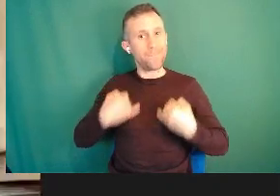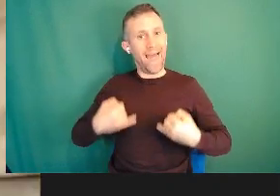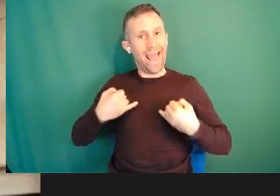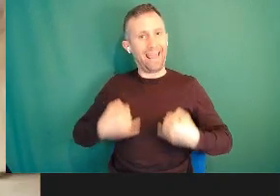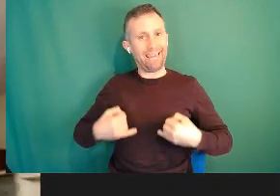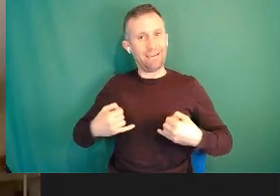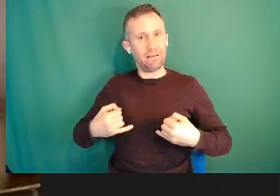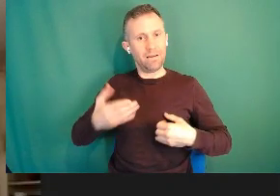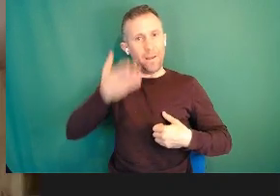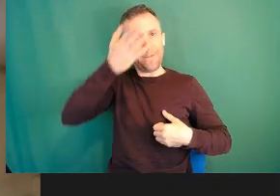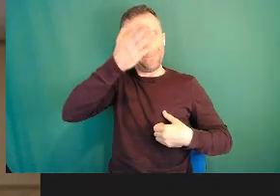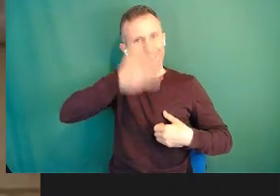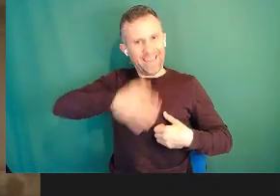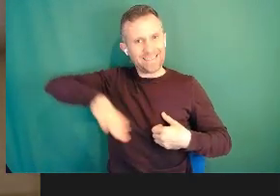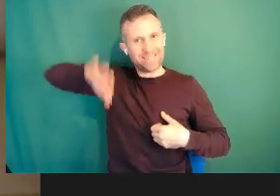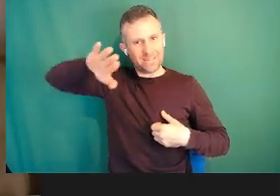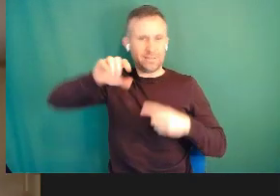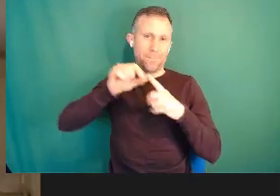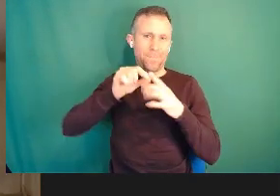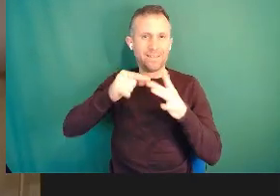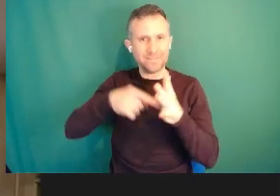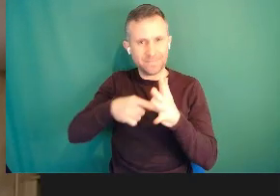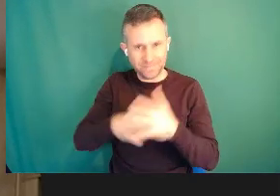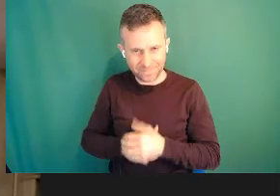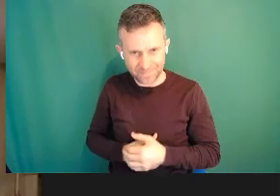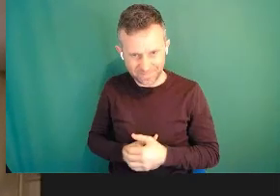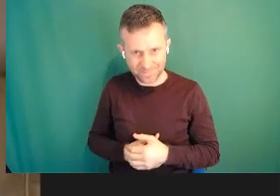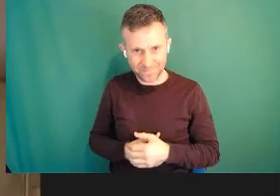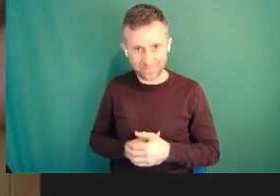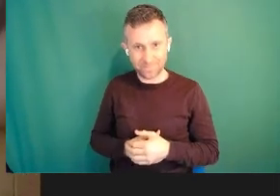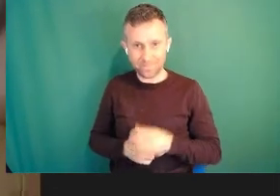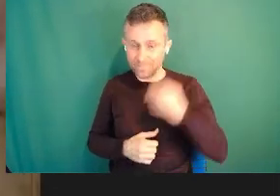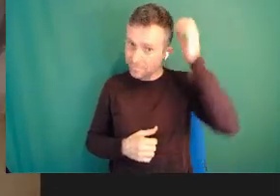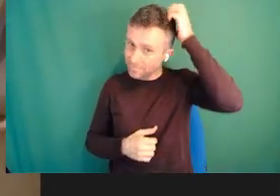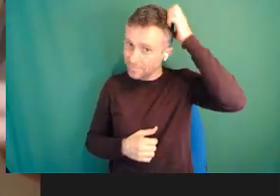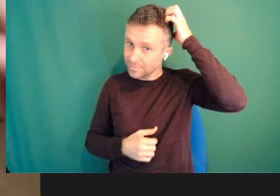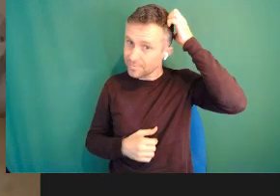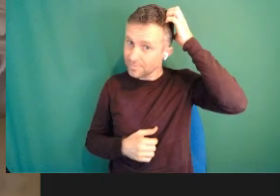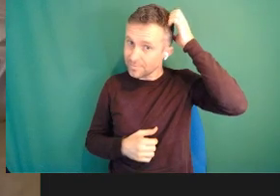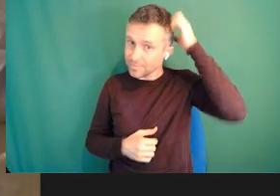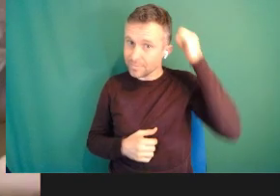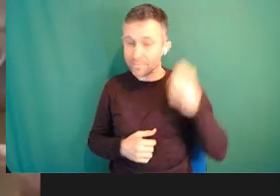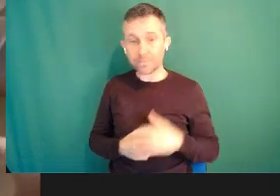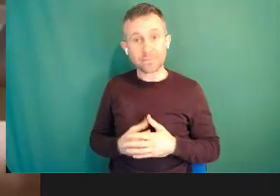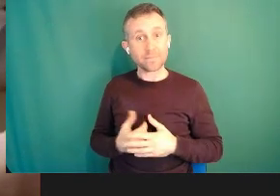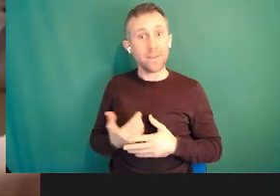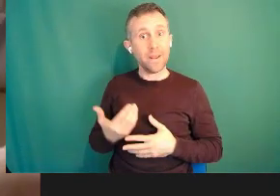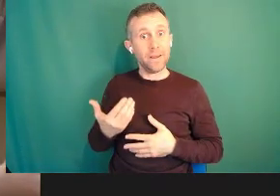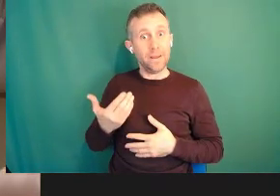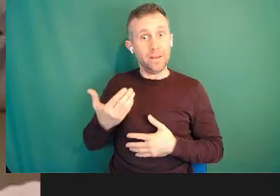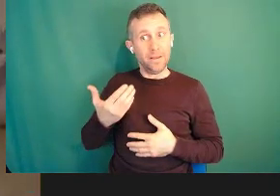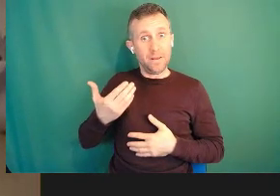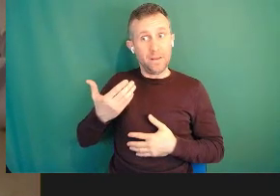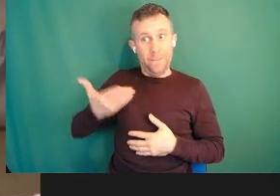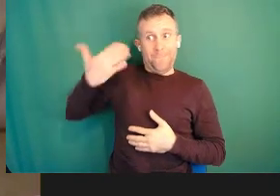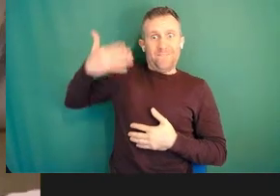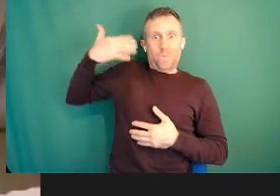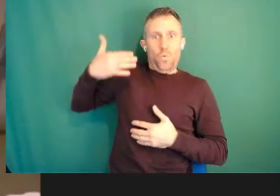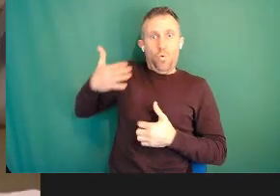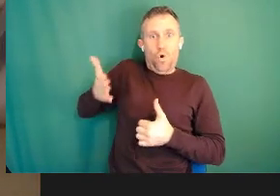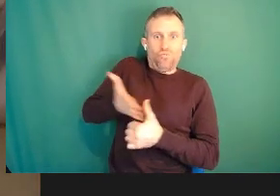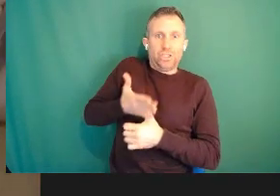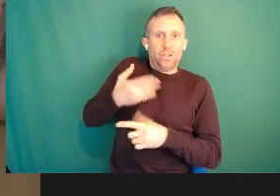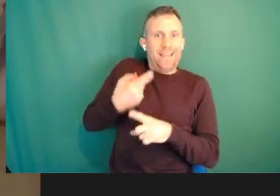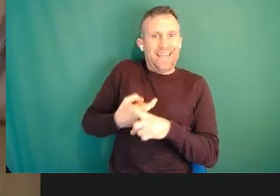area. So originally when this was built, it would have been a double-heighted space. And if from the outside, you can see this window that we're looking